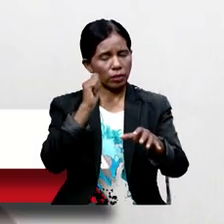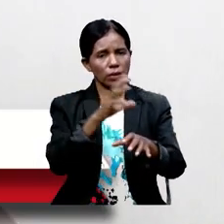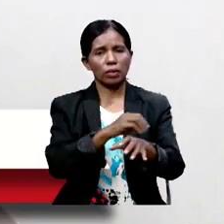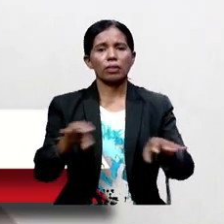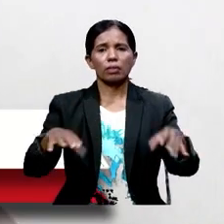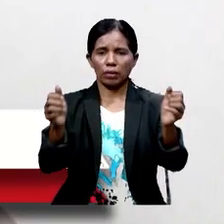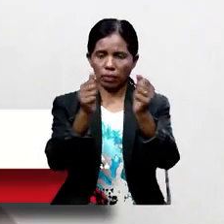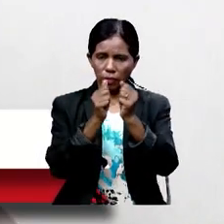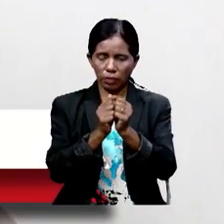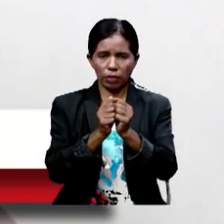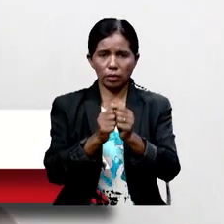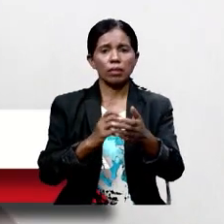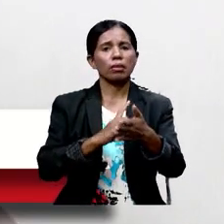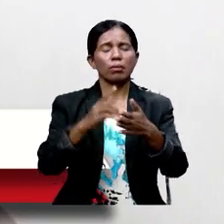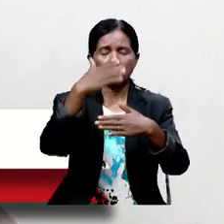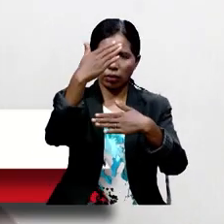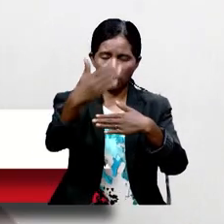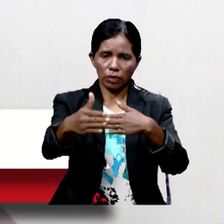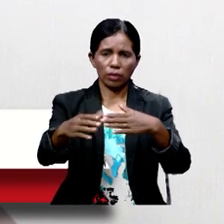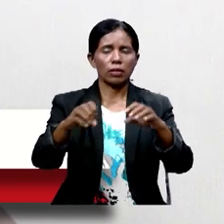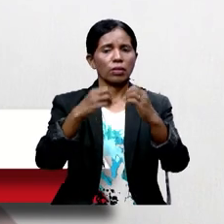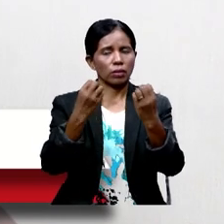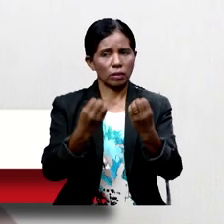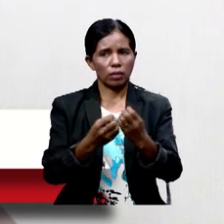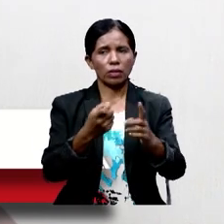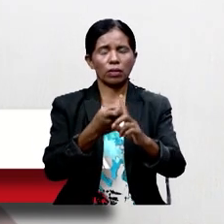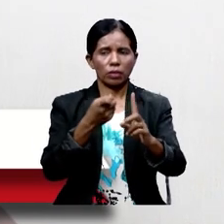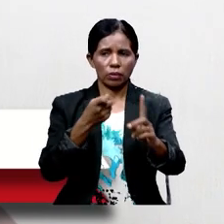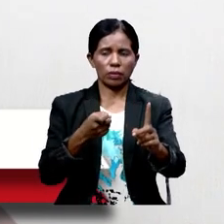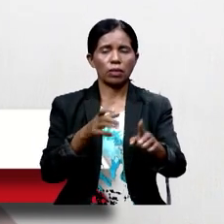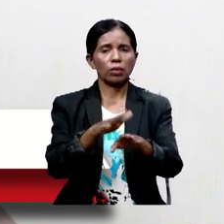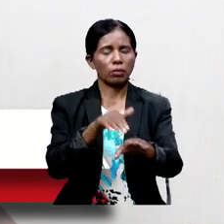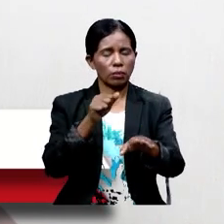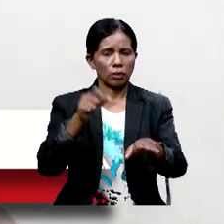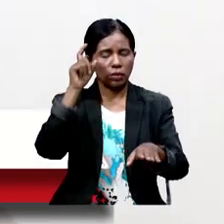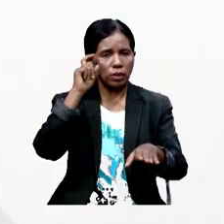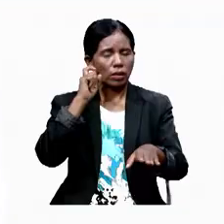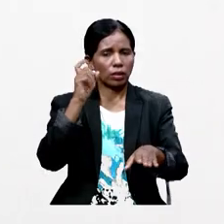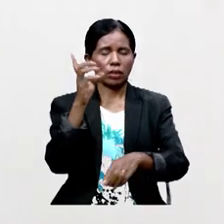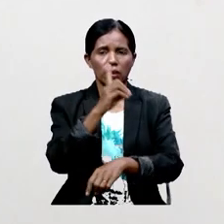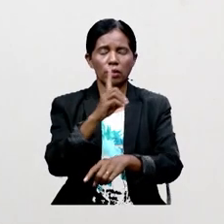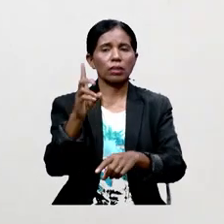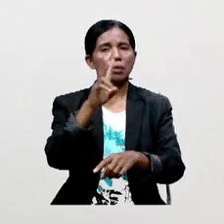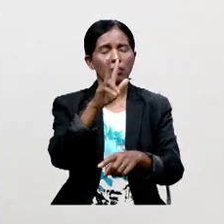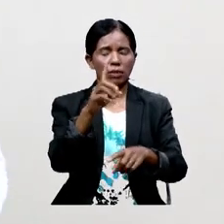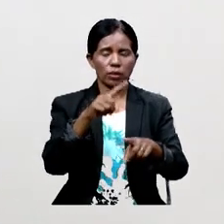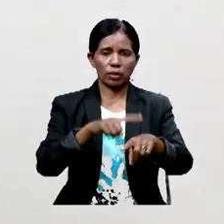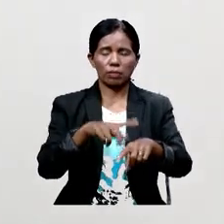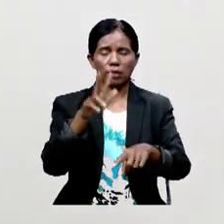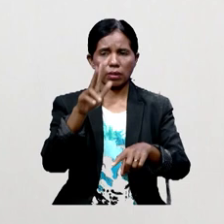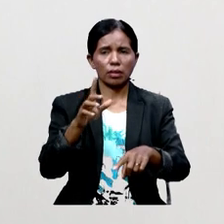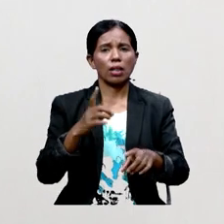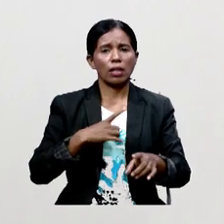hosting next week in Melbourne, Australia, from the 5th to the 6th of March. Australia is very